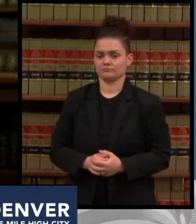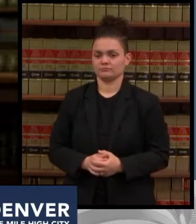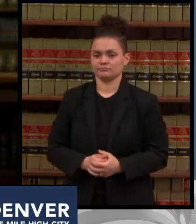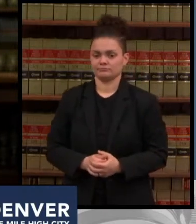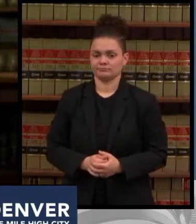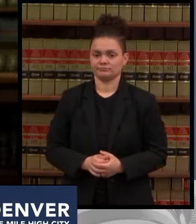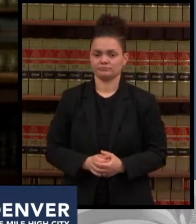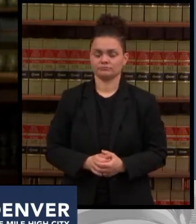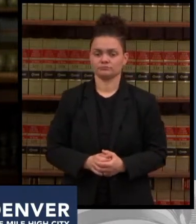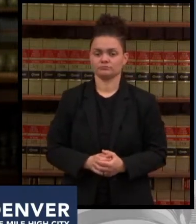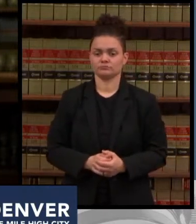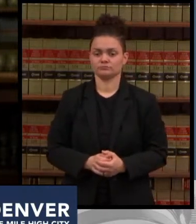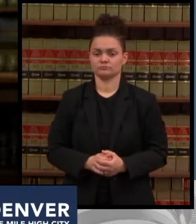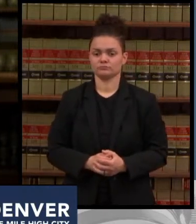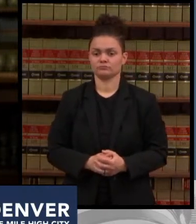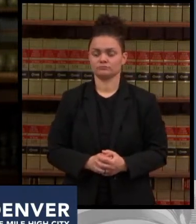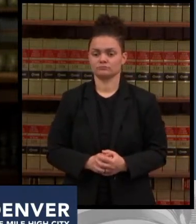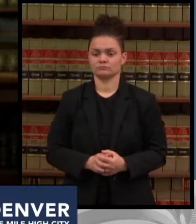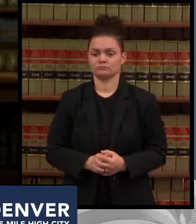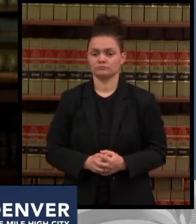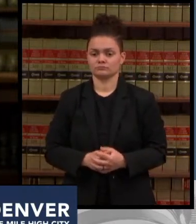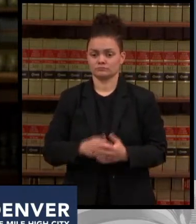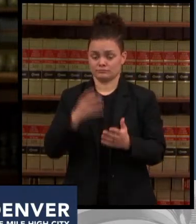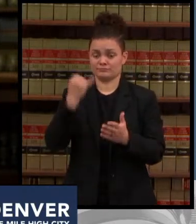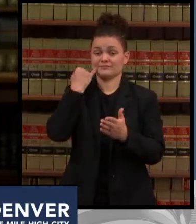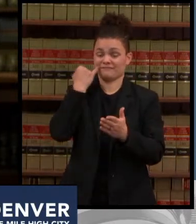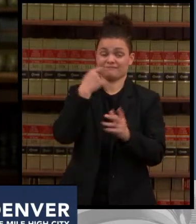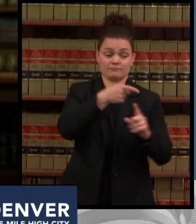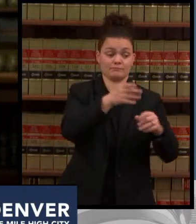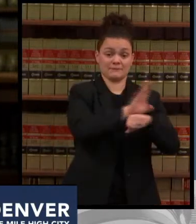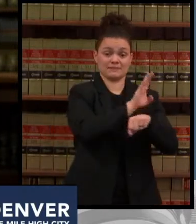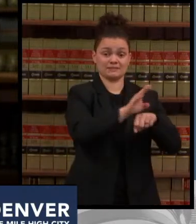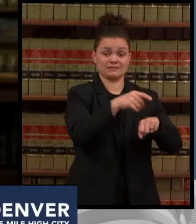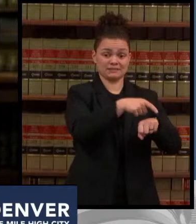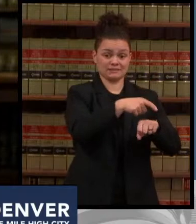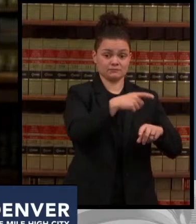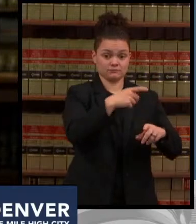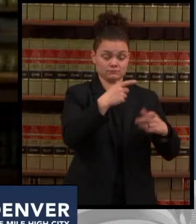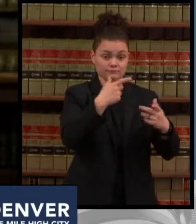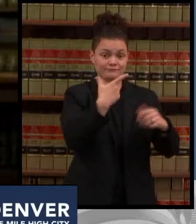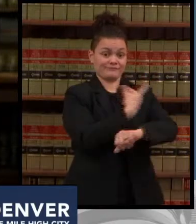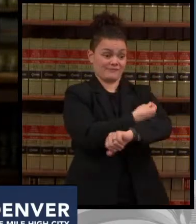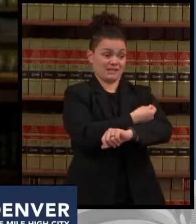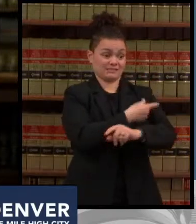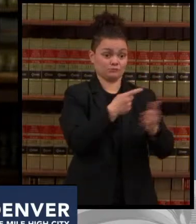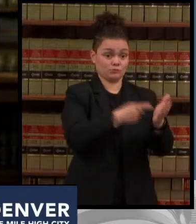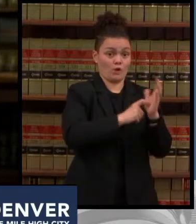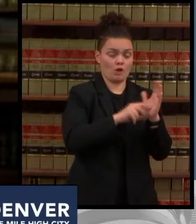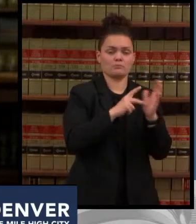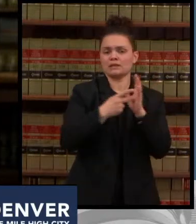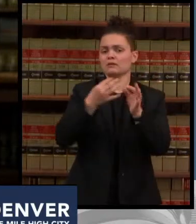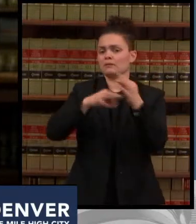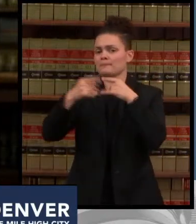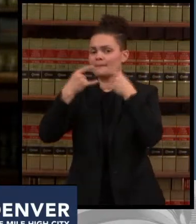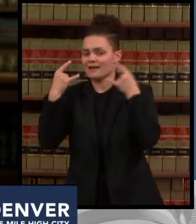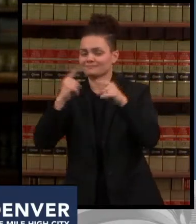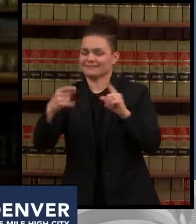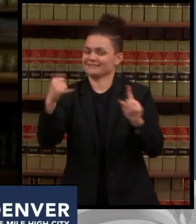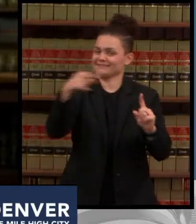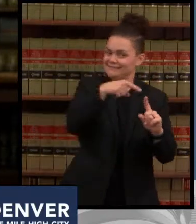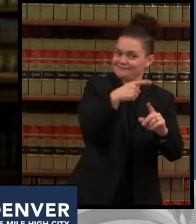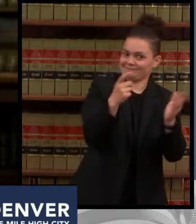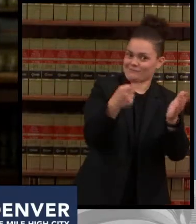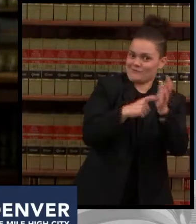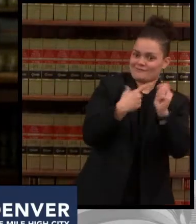in a vaccine-verified facility, but you also have to be vaccinated. In any business that is not part